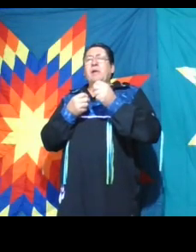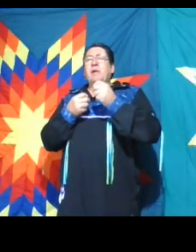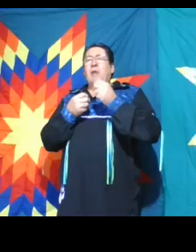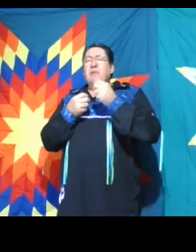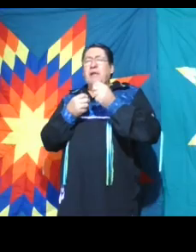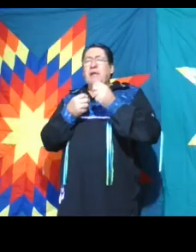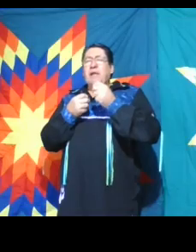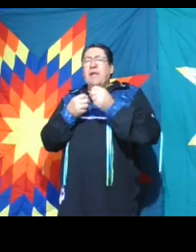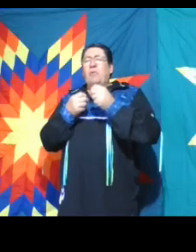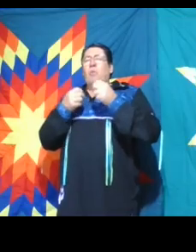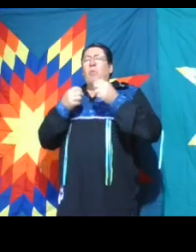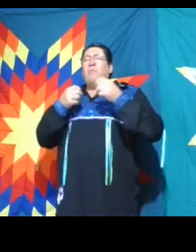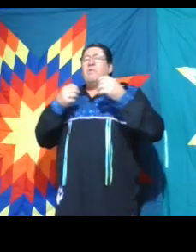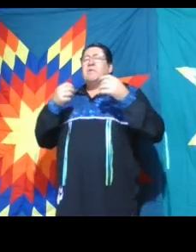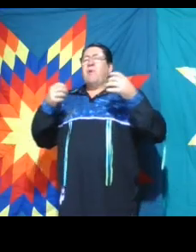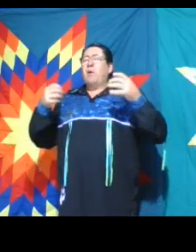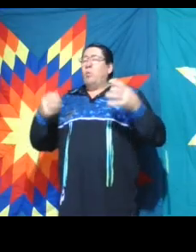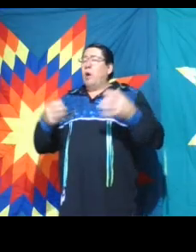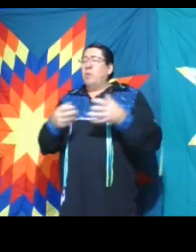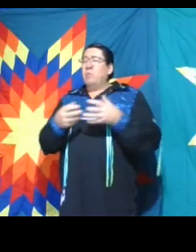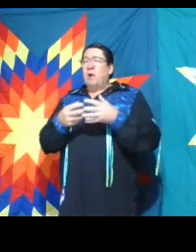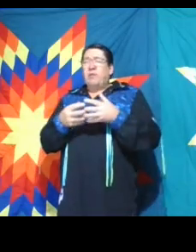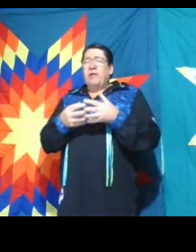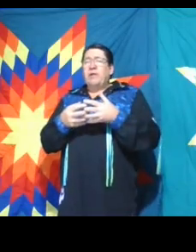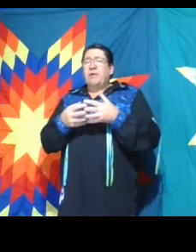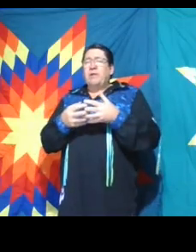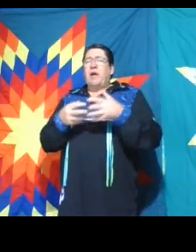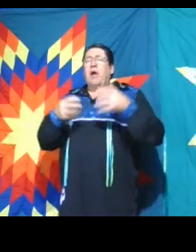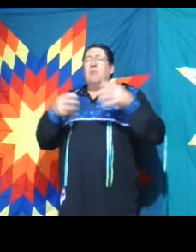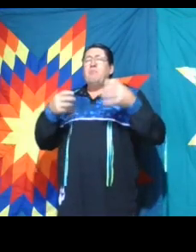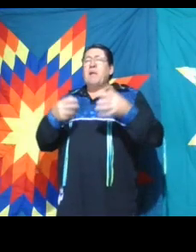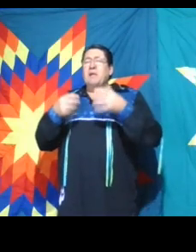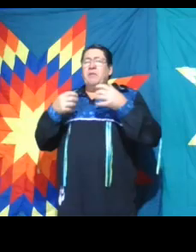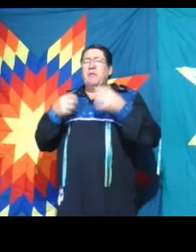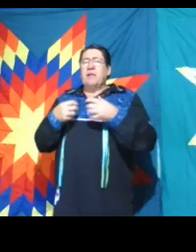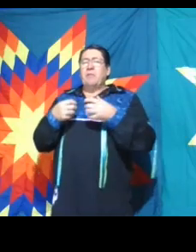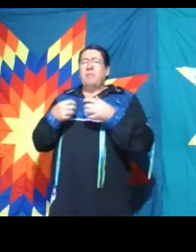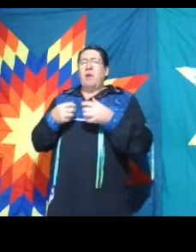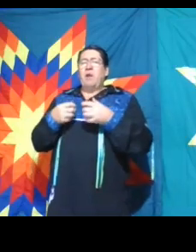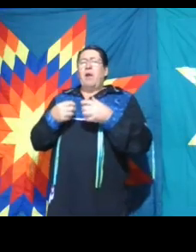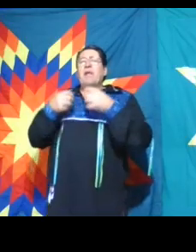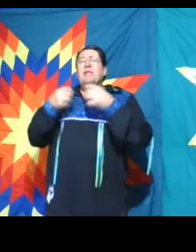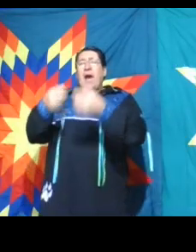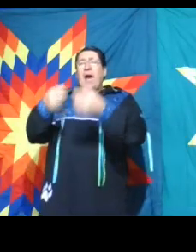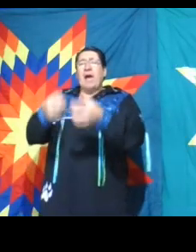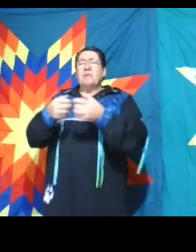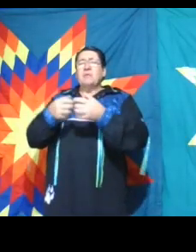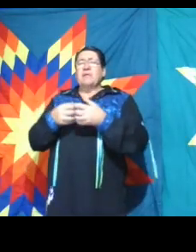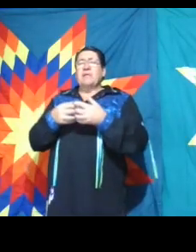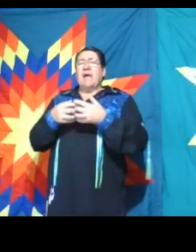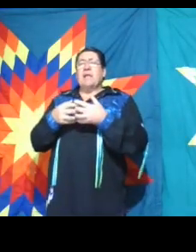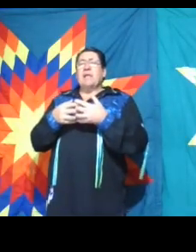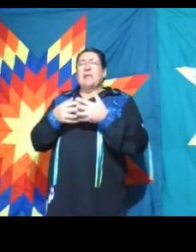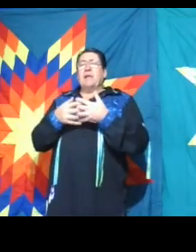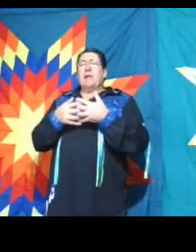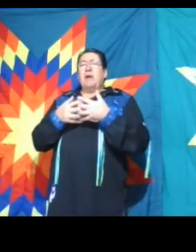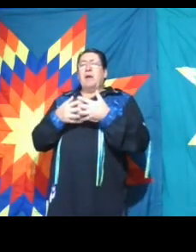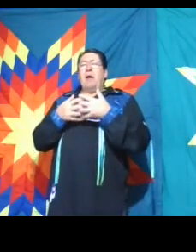And I was like that, first of all, Walmart greeter to help meet and greet them and to ask those